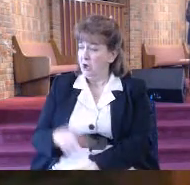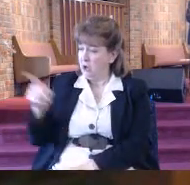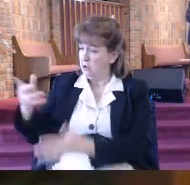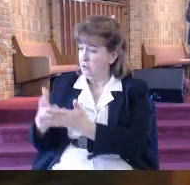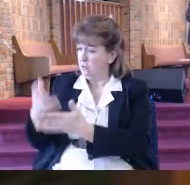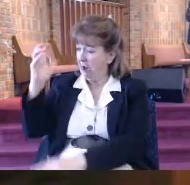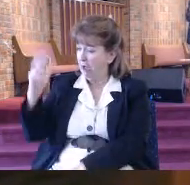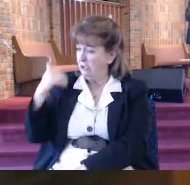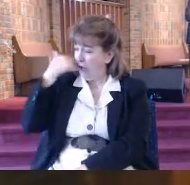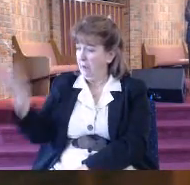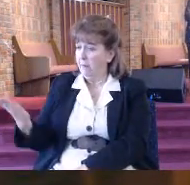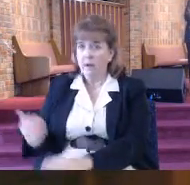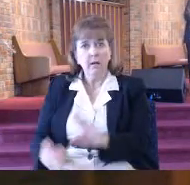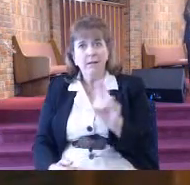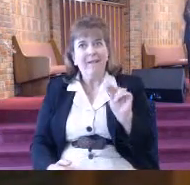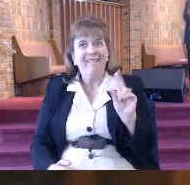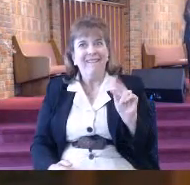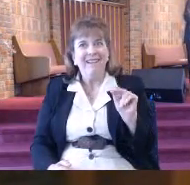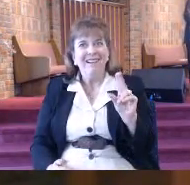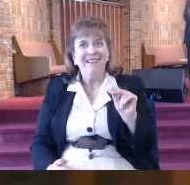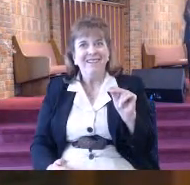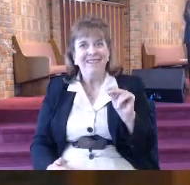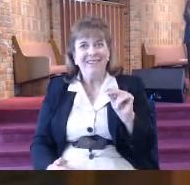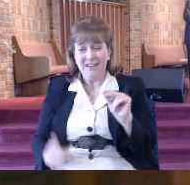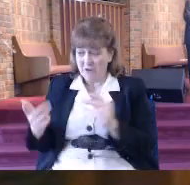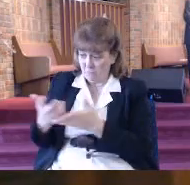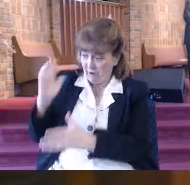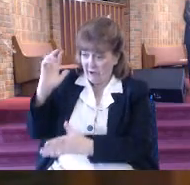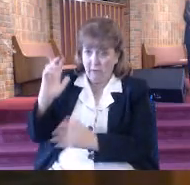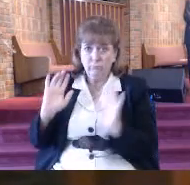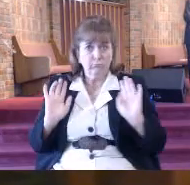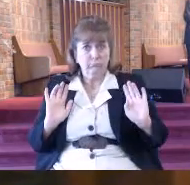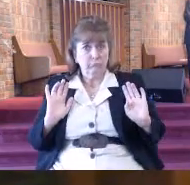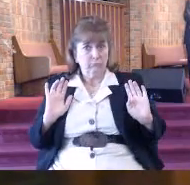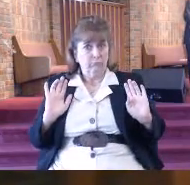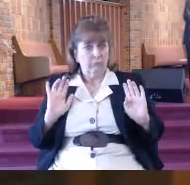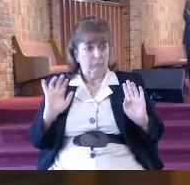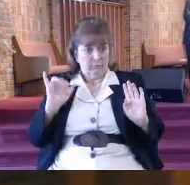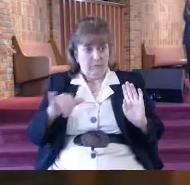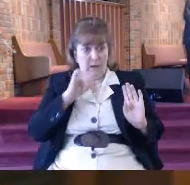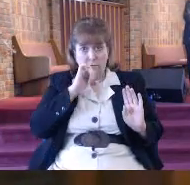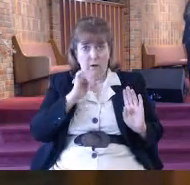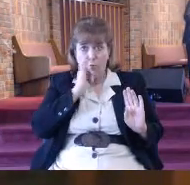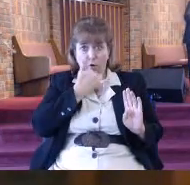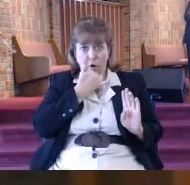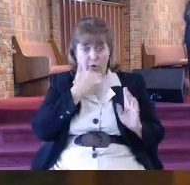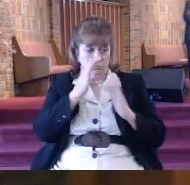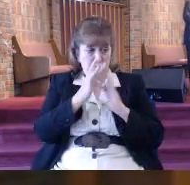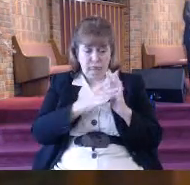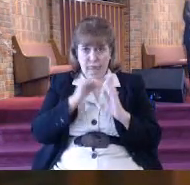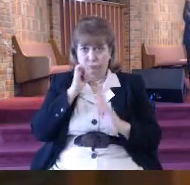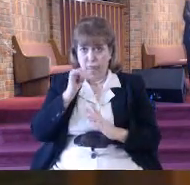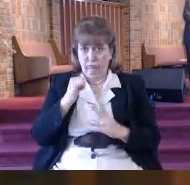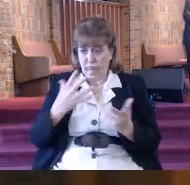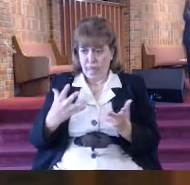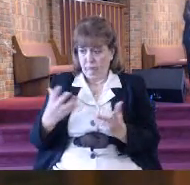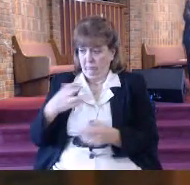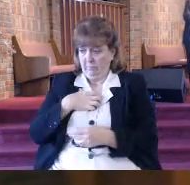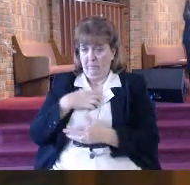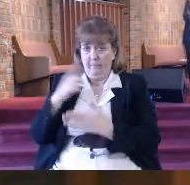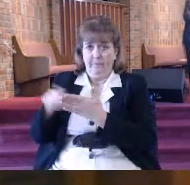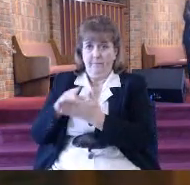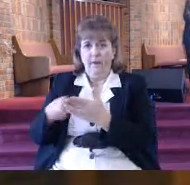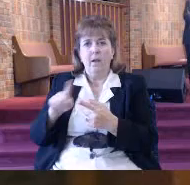The fact that he was rich in and of itself is not a problem. The problem was his attitude